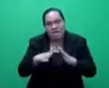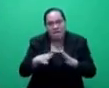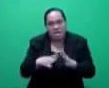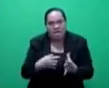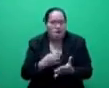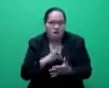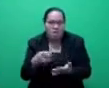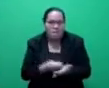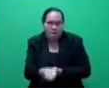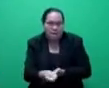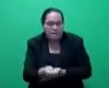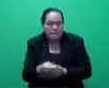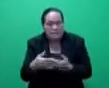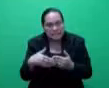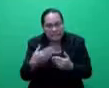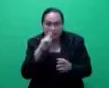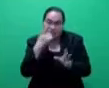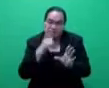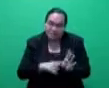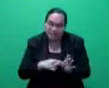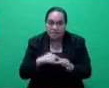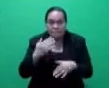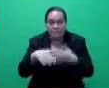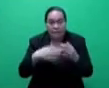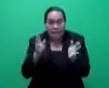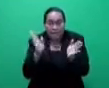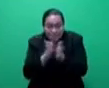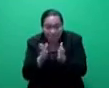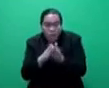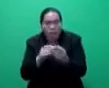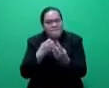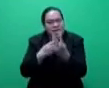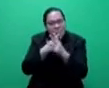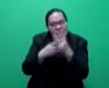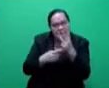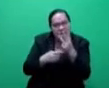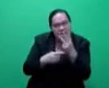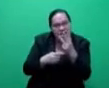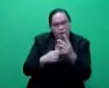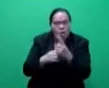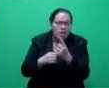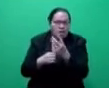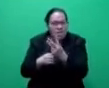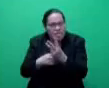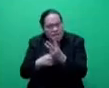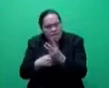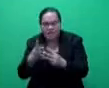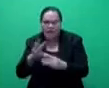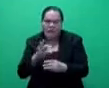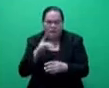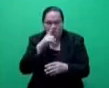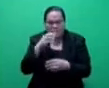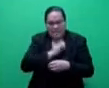operation. Number 5, micro enterprises with 1 to 3 employees are given a 50% discount when renewing